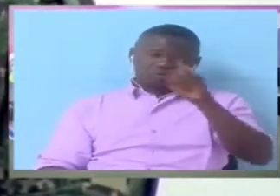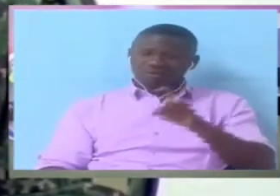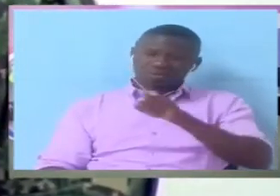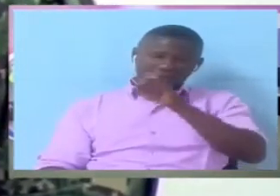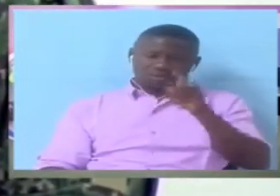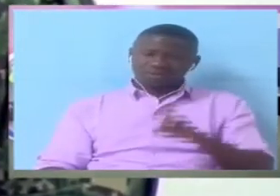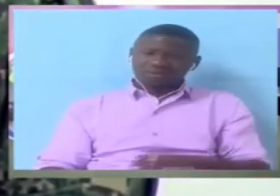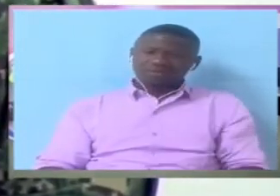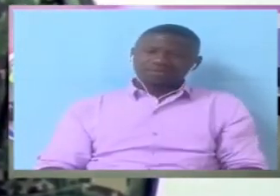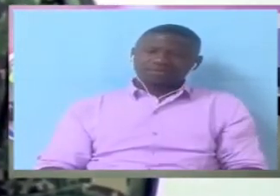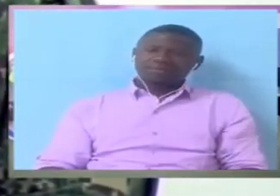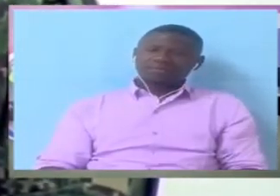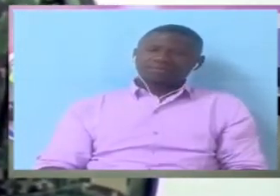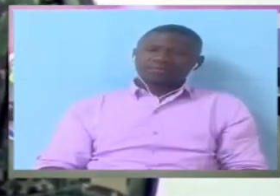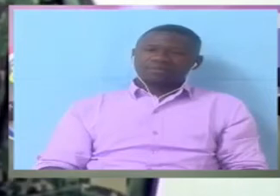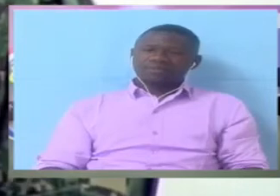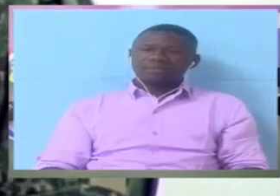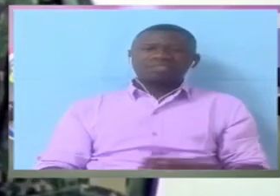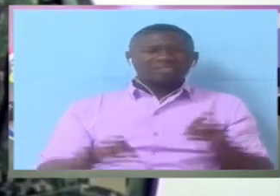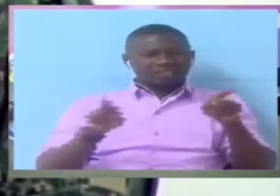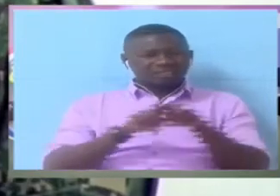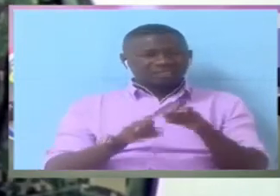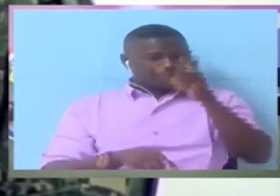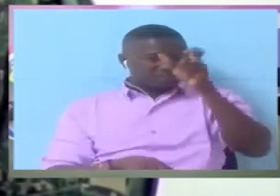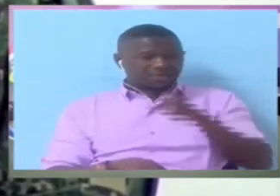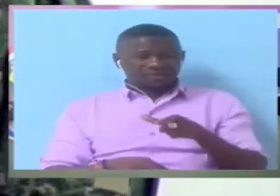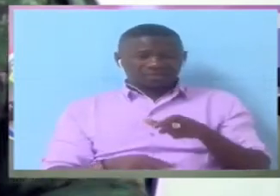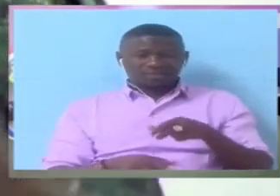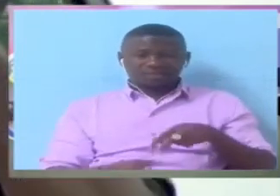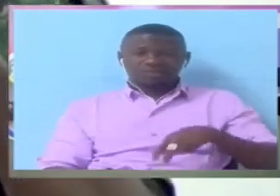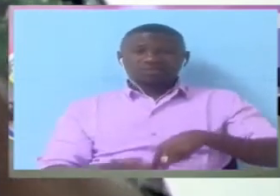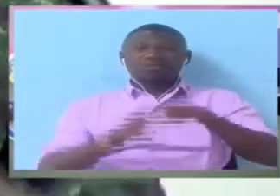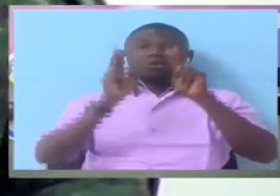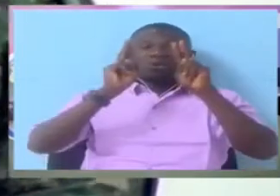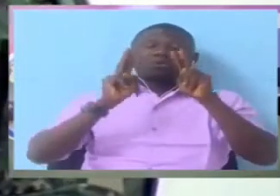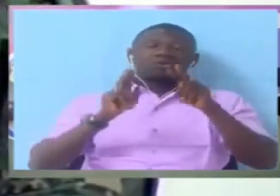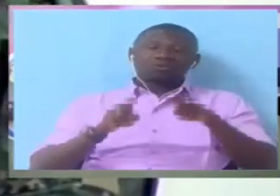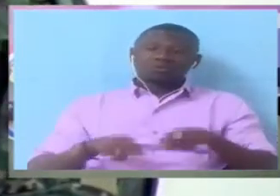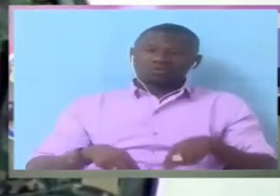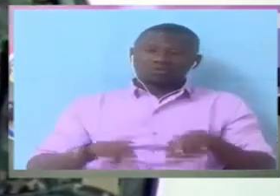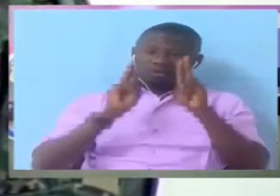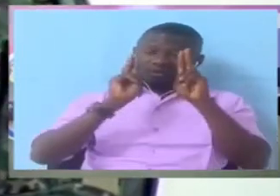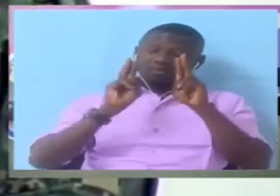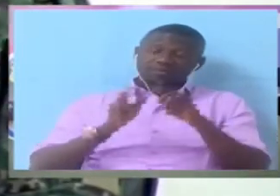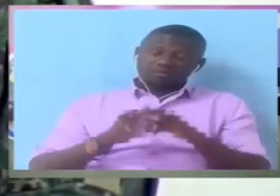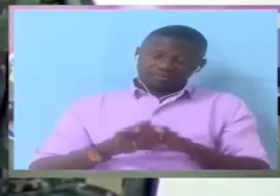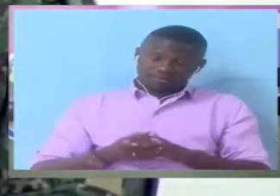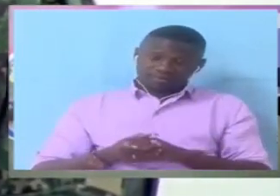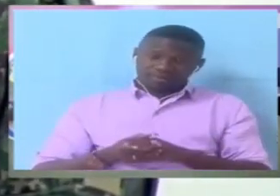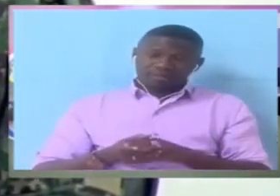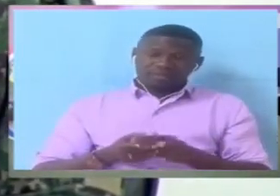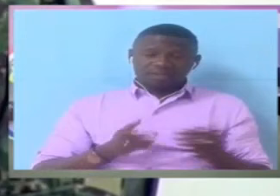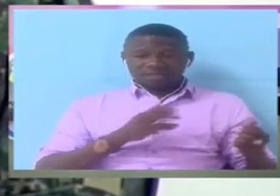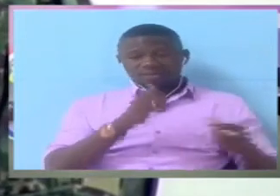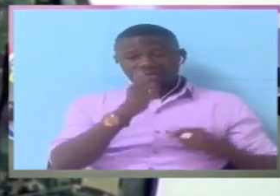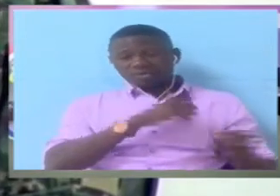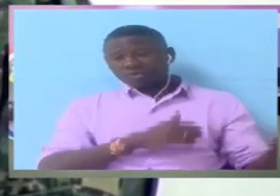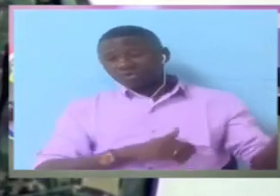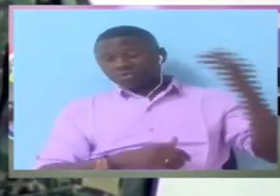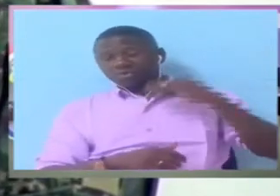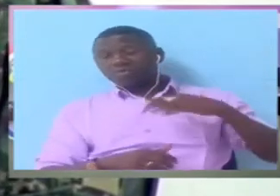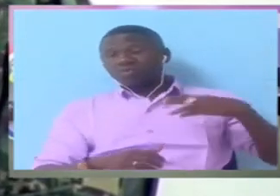Then the same person stood up. Same person wanted to come and hit me again.